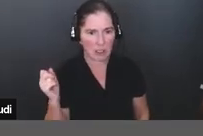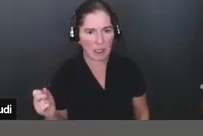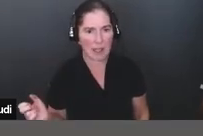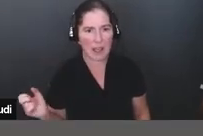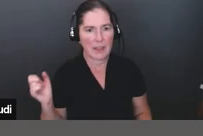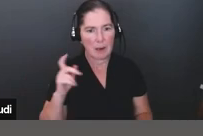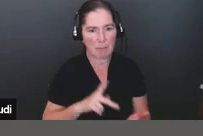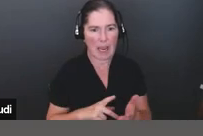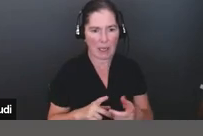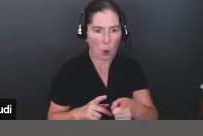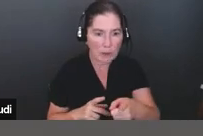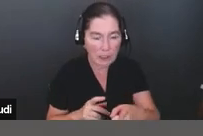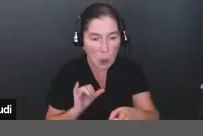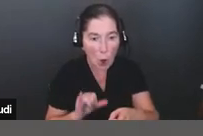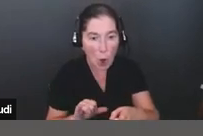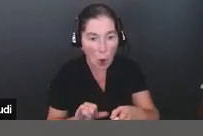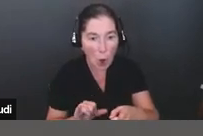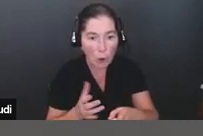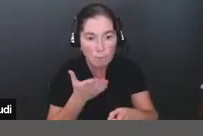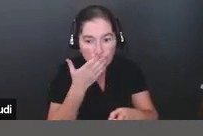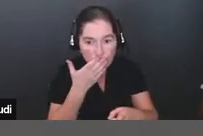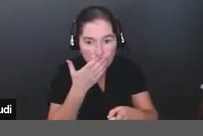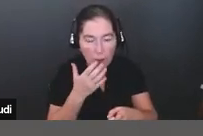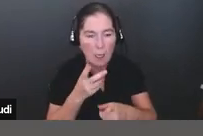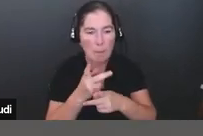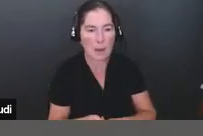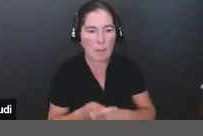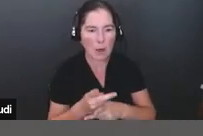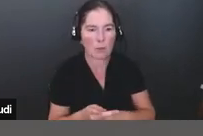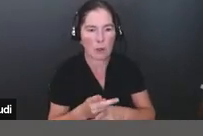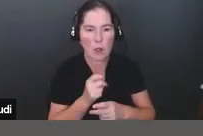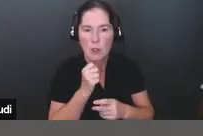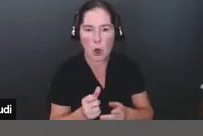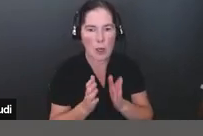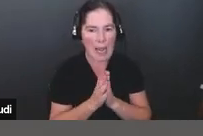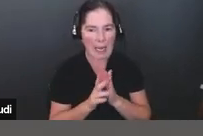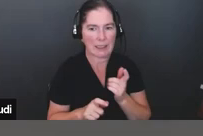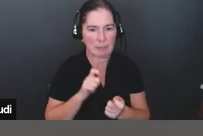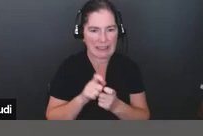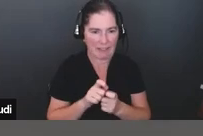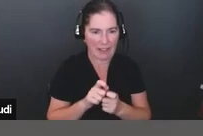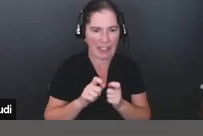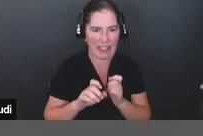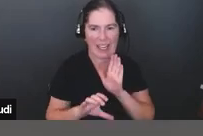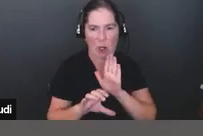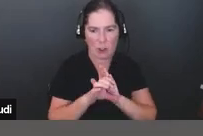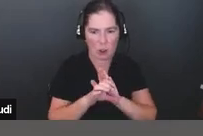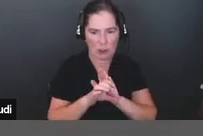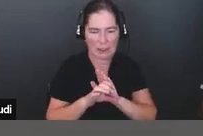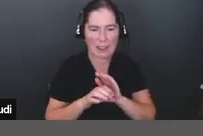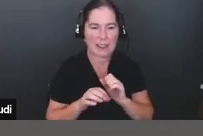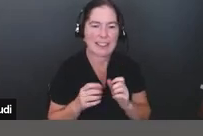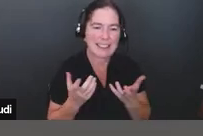main screen and it said, oh, by the way, be careful to not add certain characters. So certain characters, by the